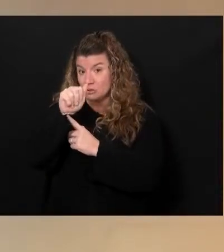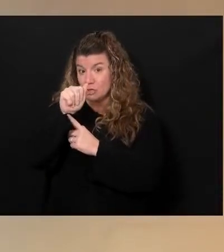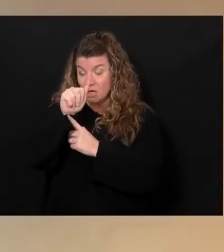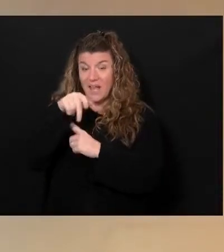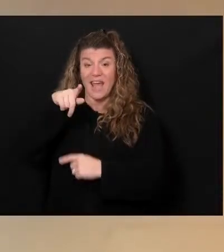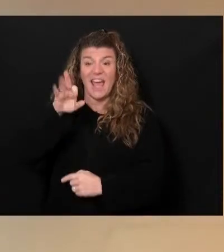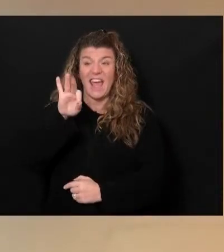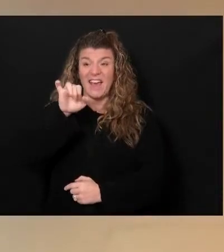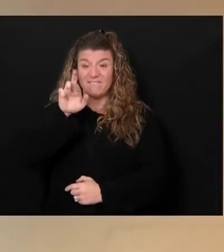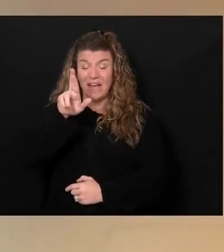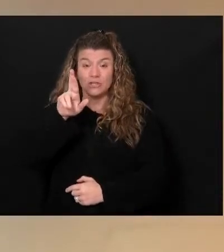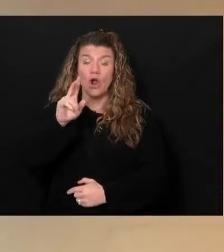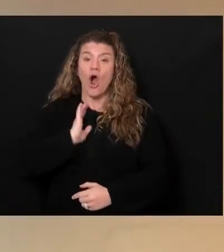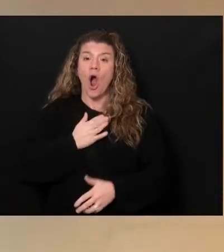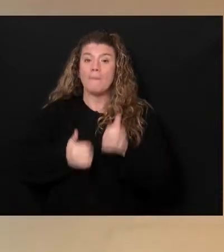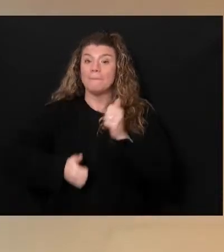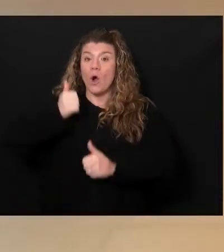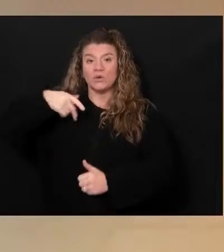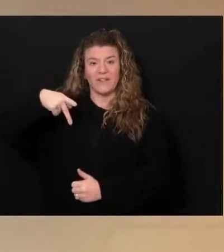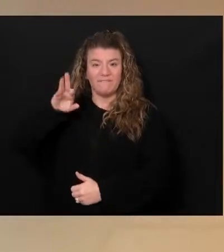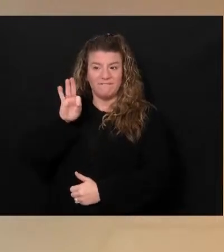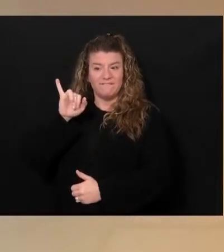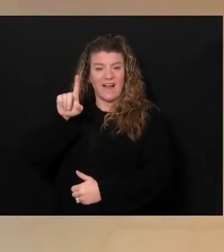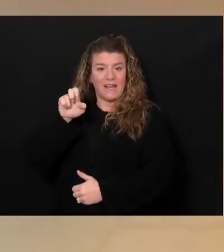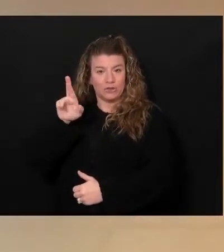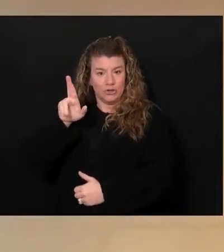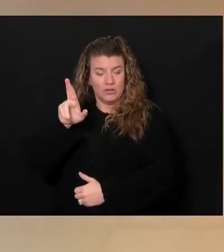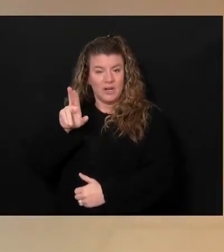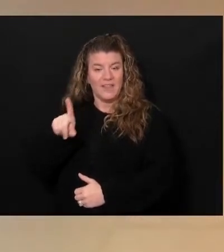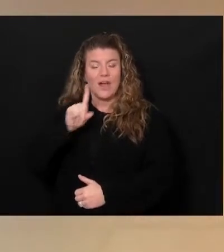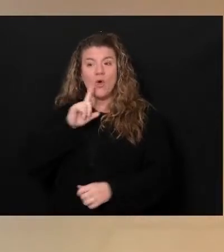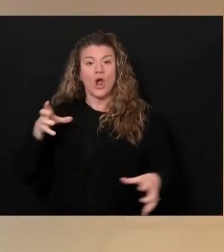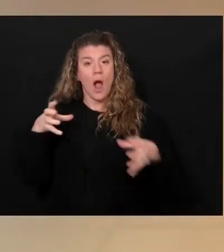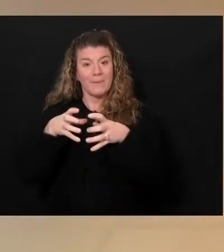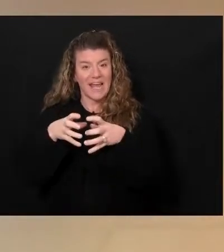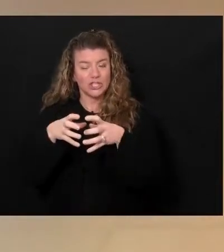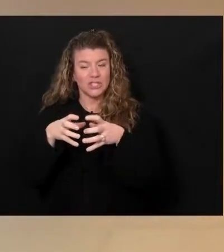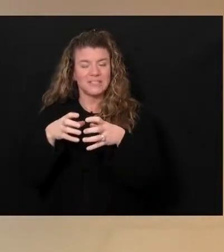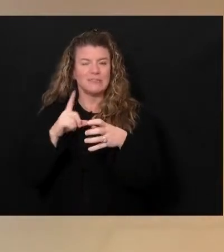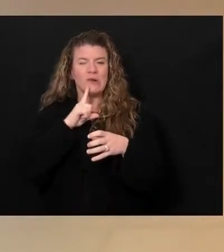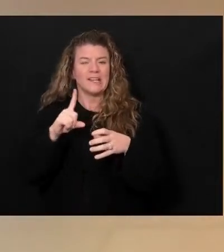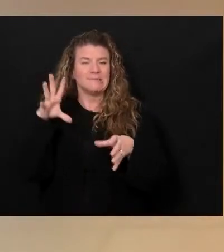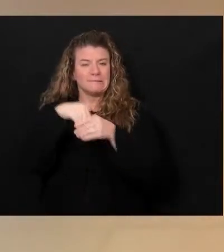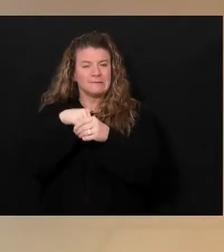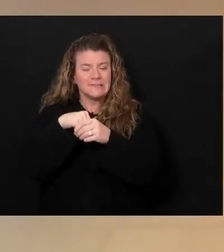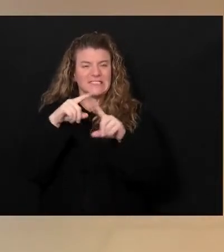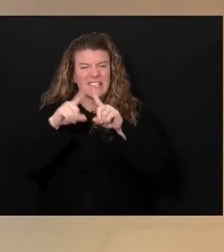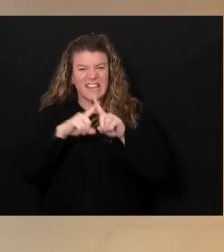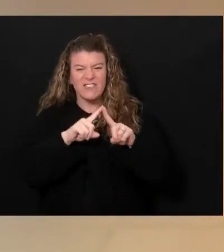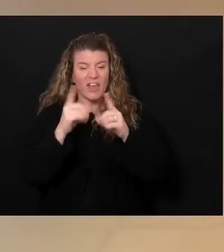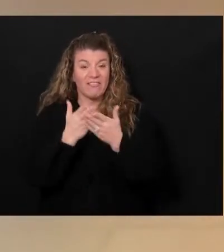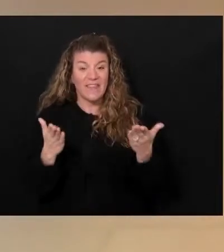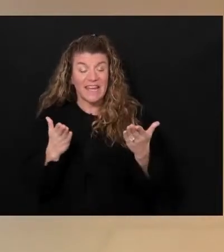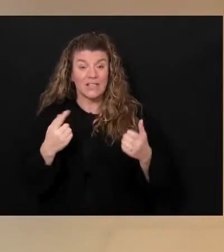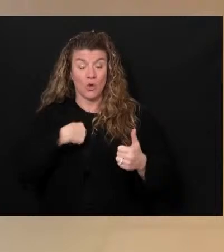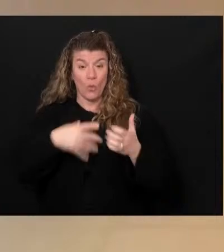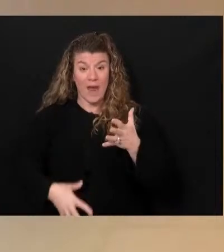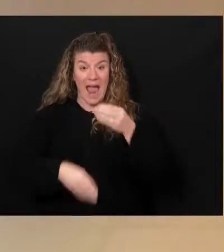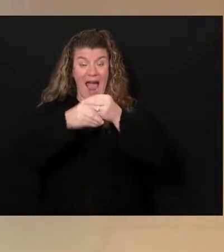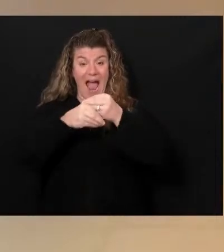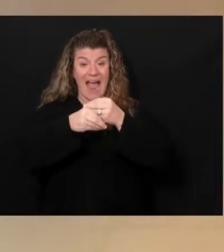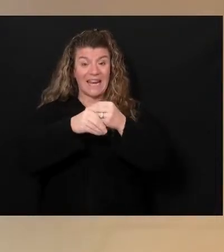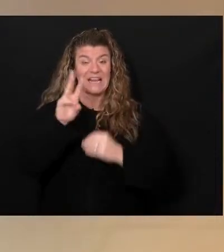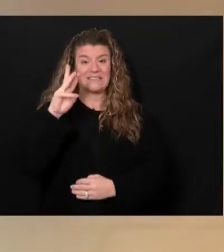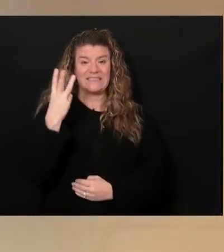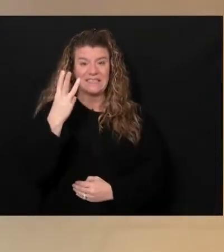Pfizer, primarily from Pfizer. I think it's a combination of a couple of things. We added the 6th